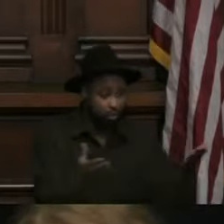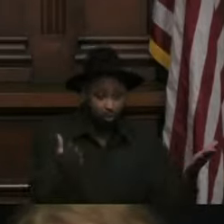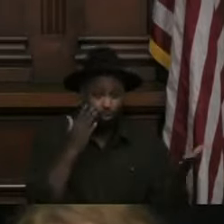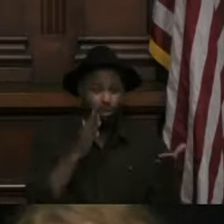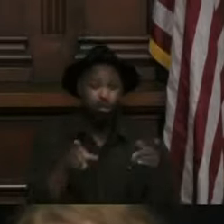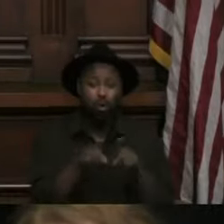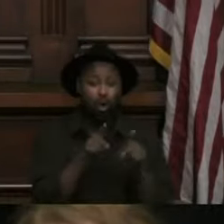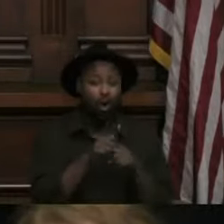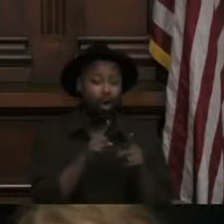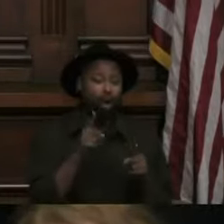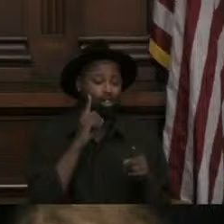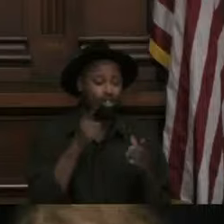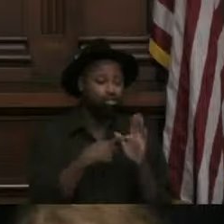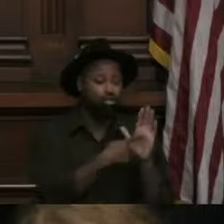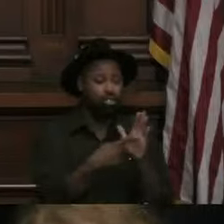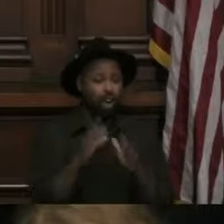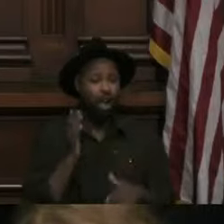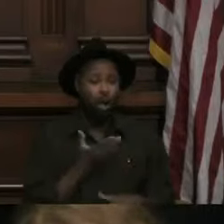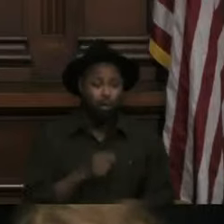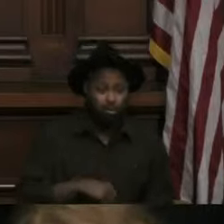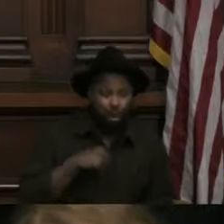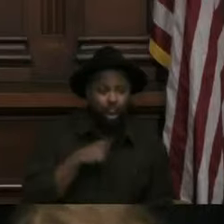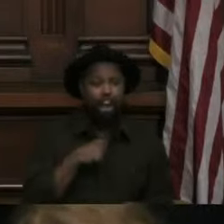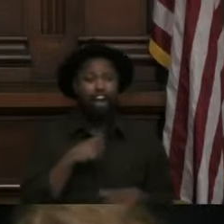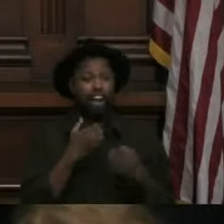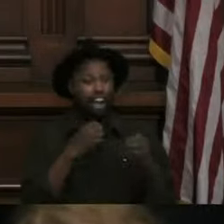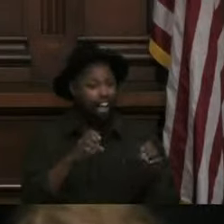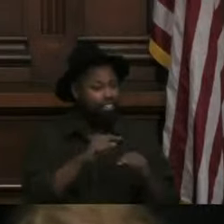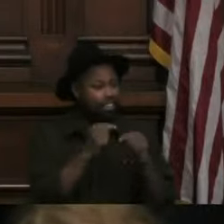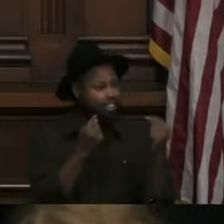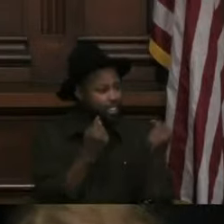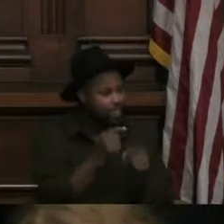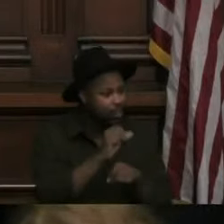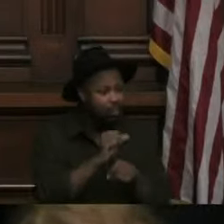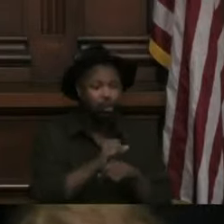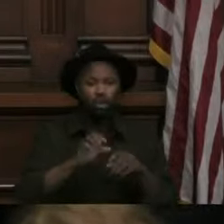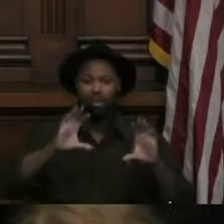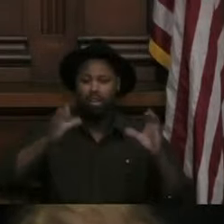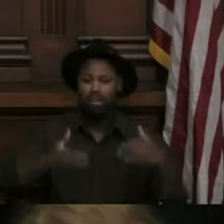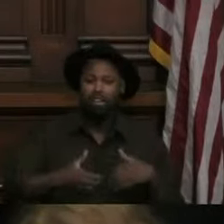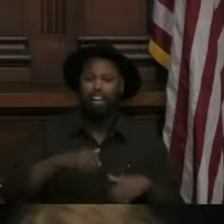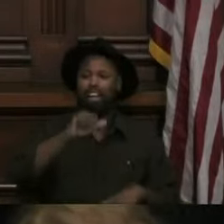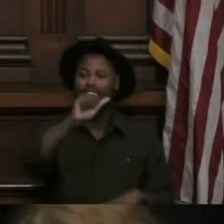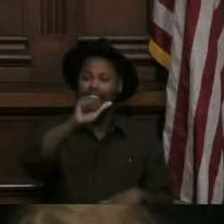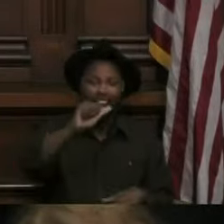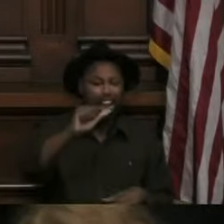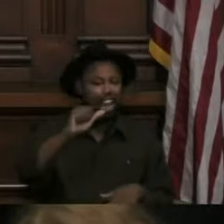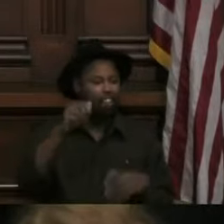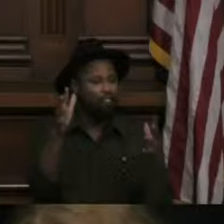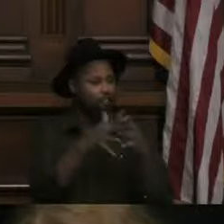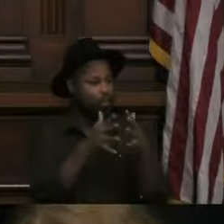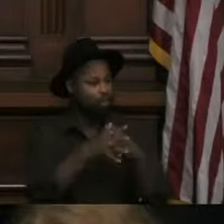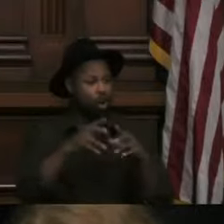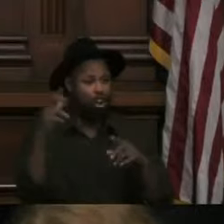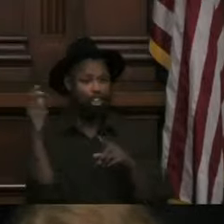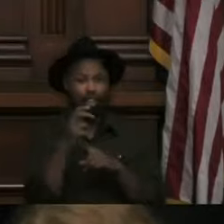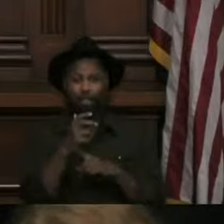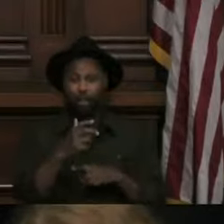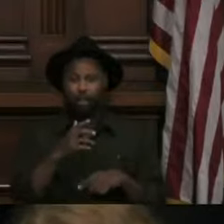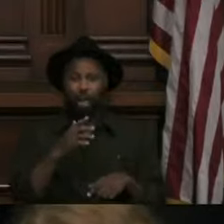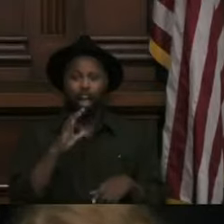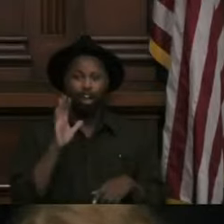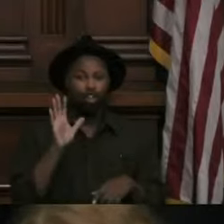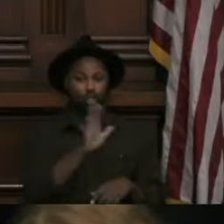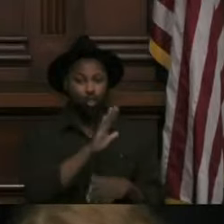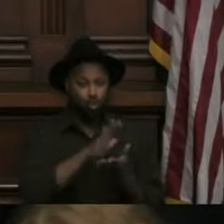for your effort and teamwork to become Class A football champions. You have made your school, my alma mater,